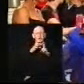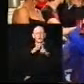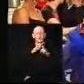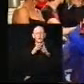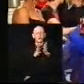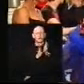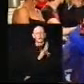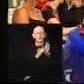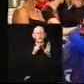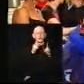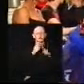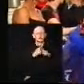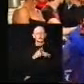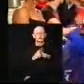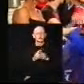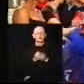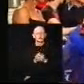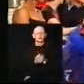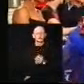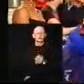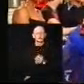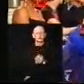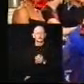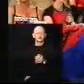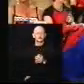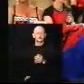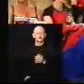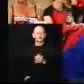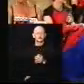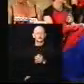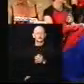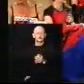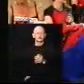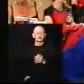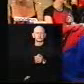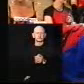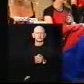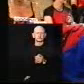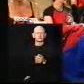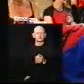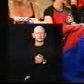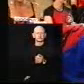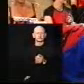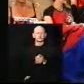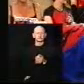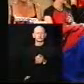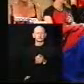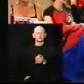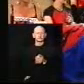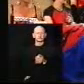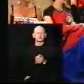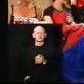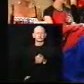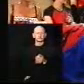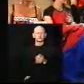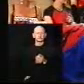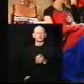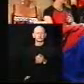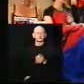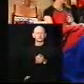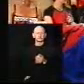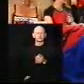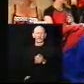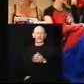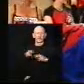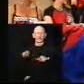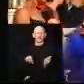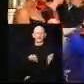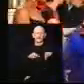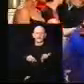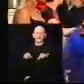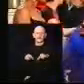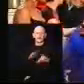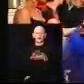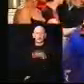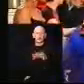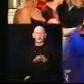they ground me Very level-headed Very level-headed So this is your